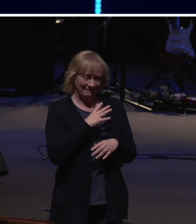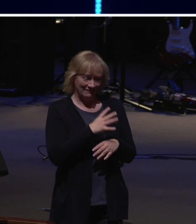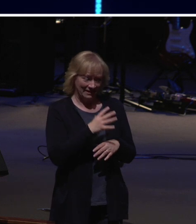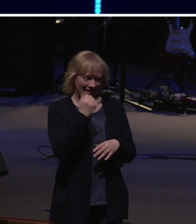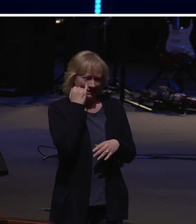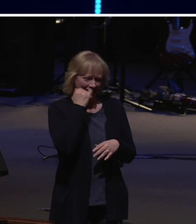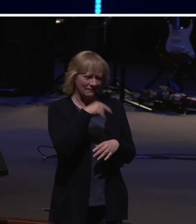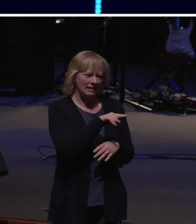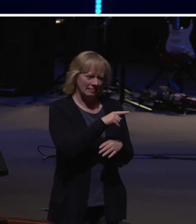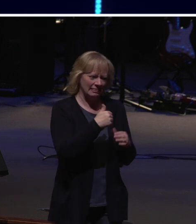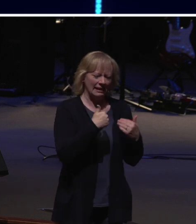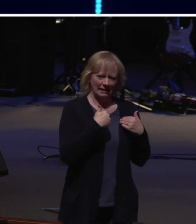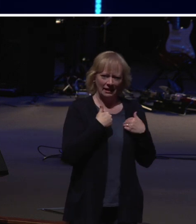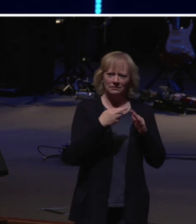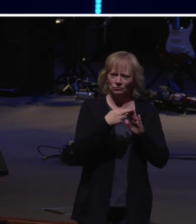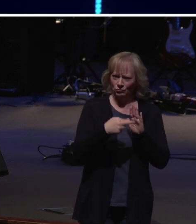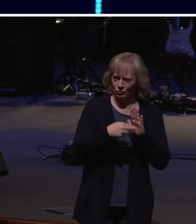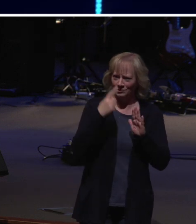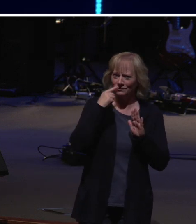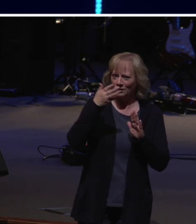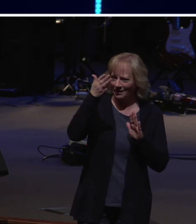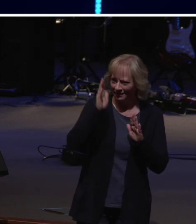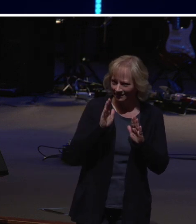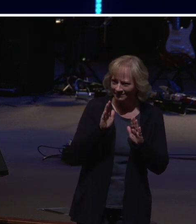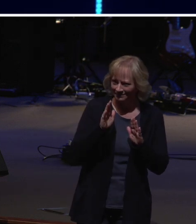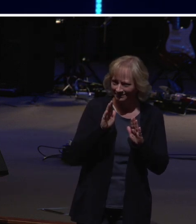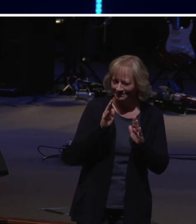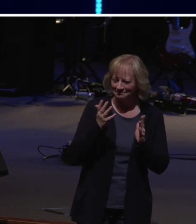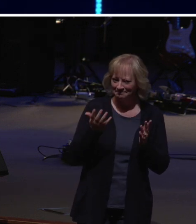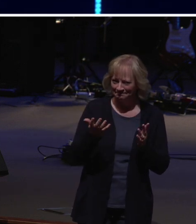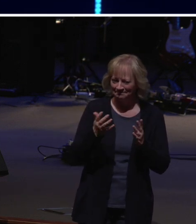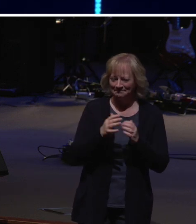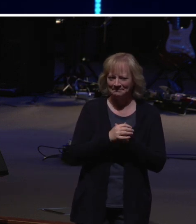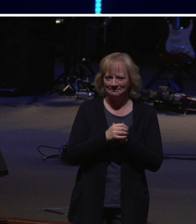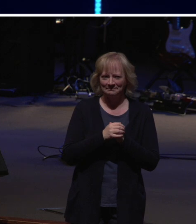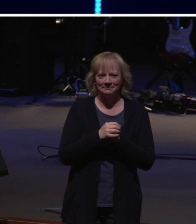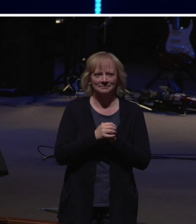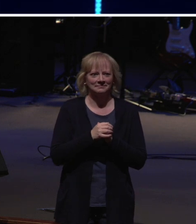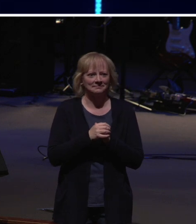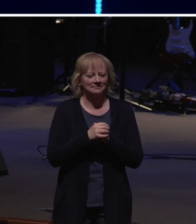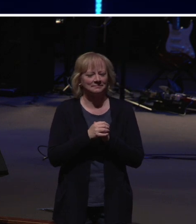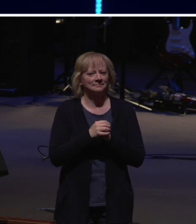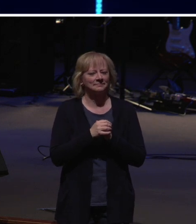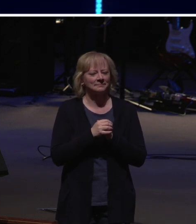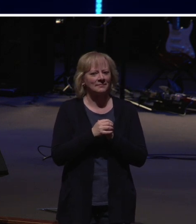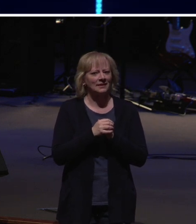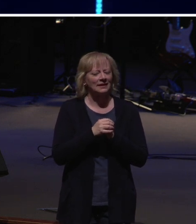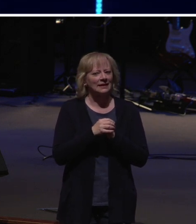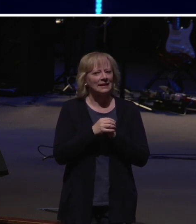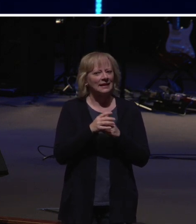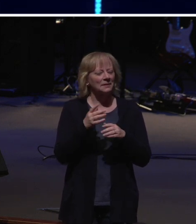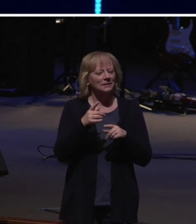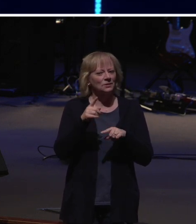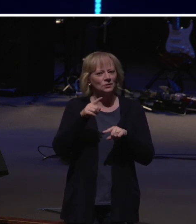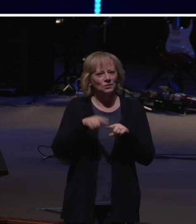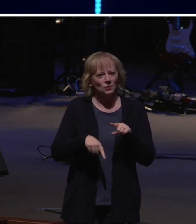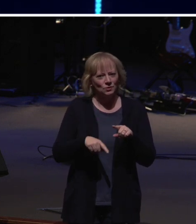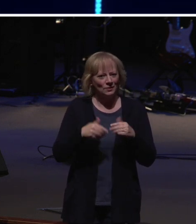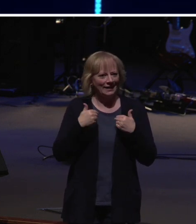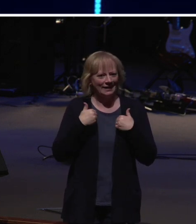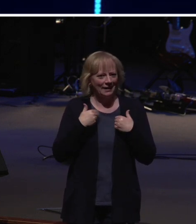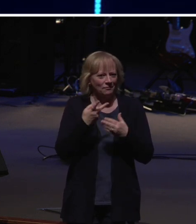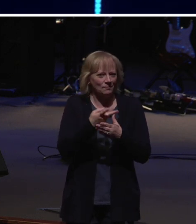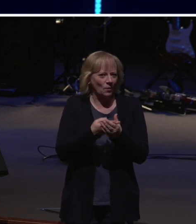them having expectations of God. And you just can't have it both